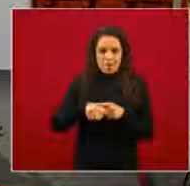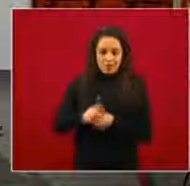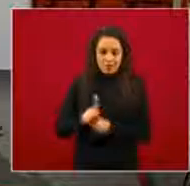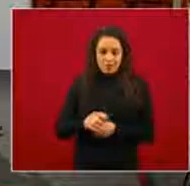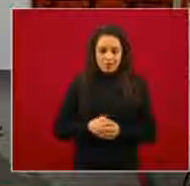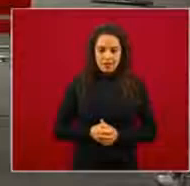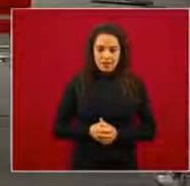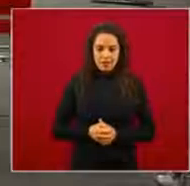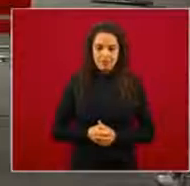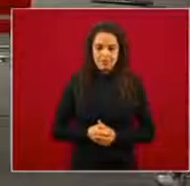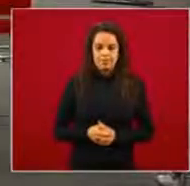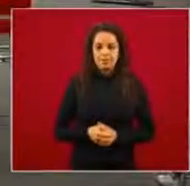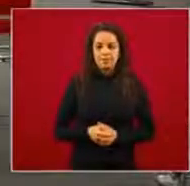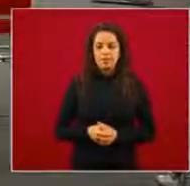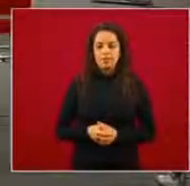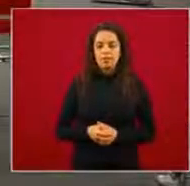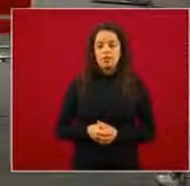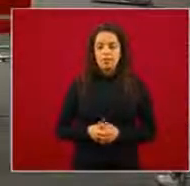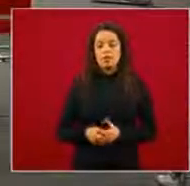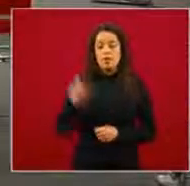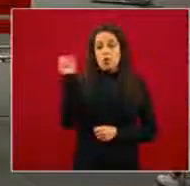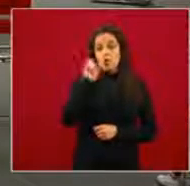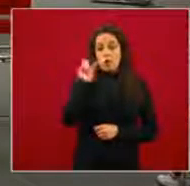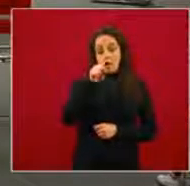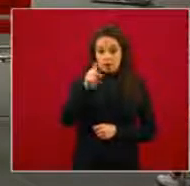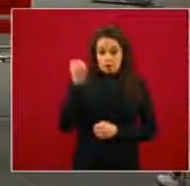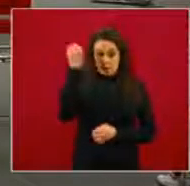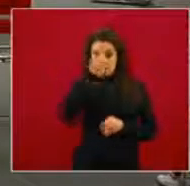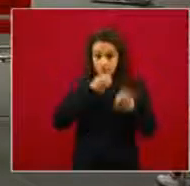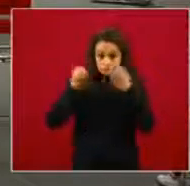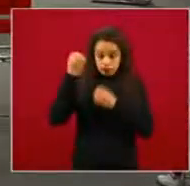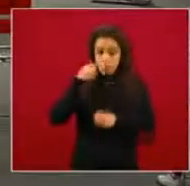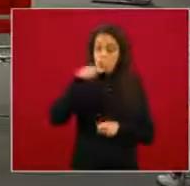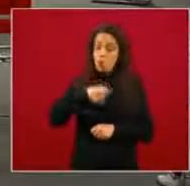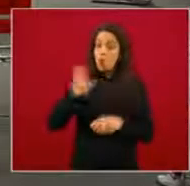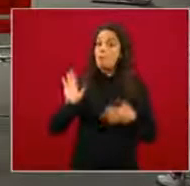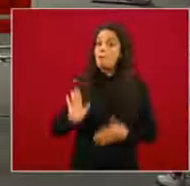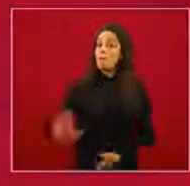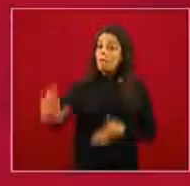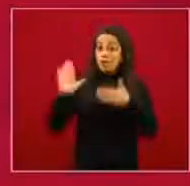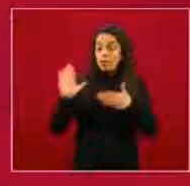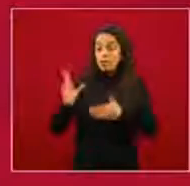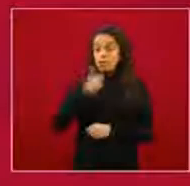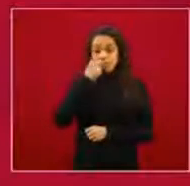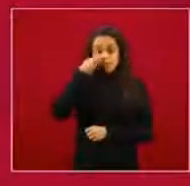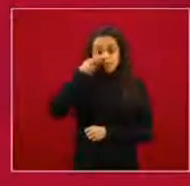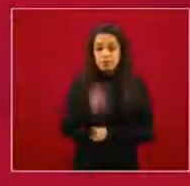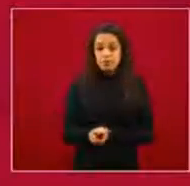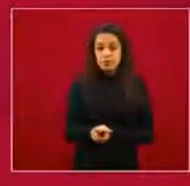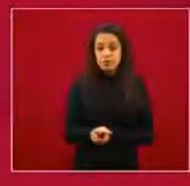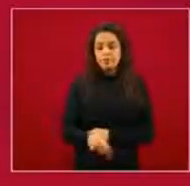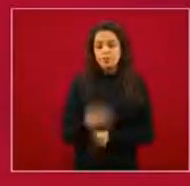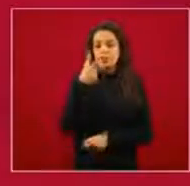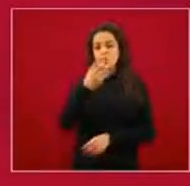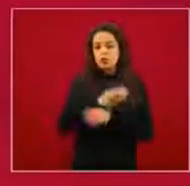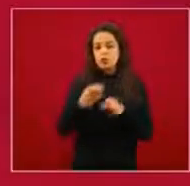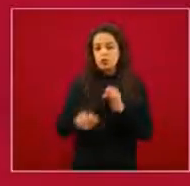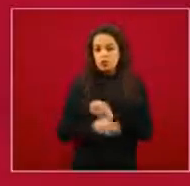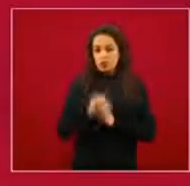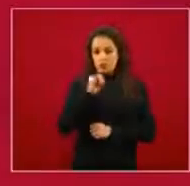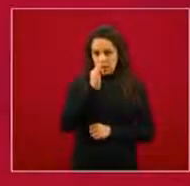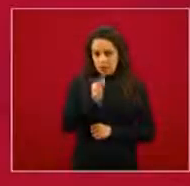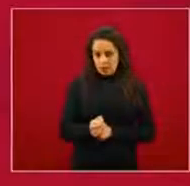Thank you so much. When we do the self-evaluation, we accept a